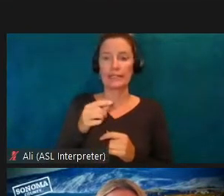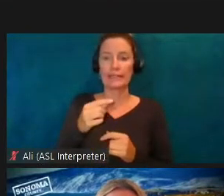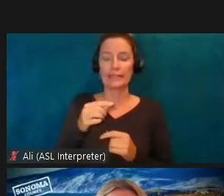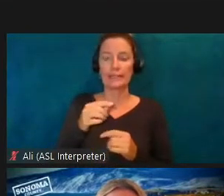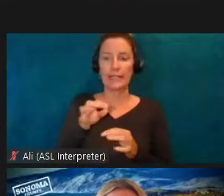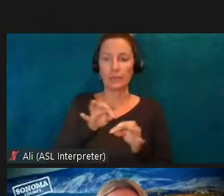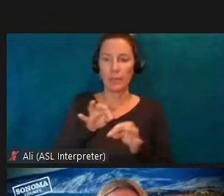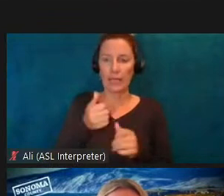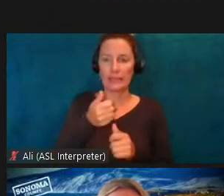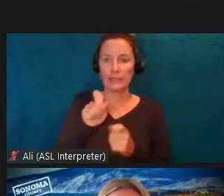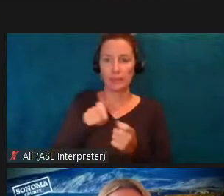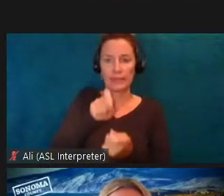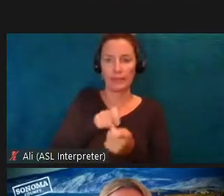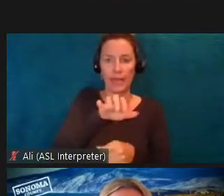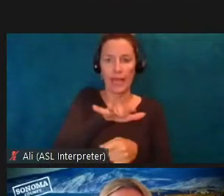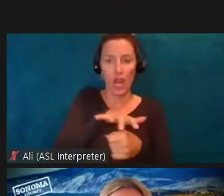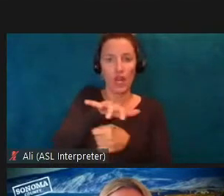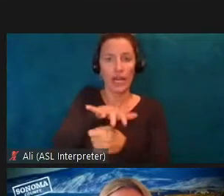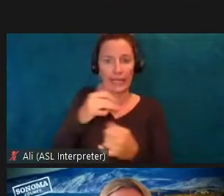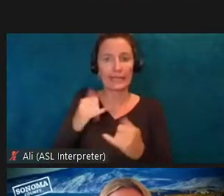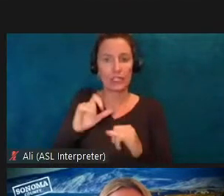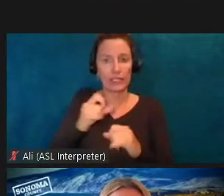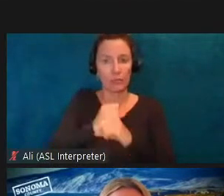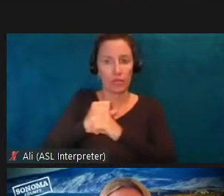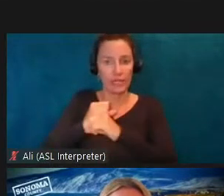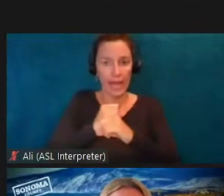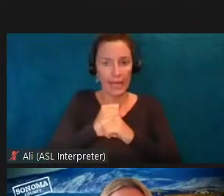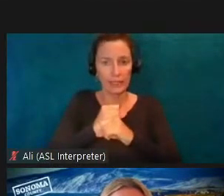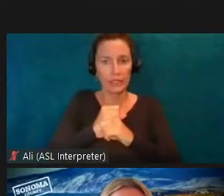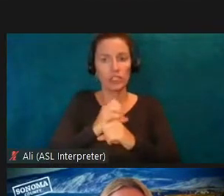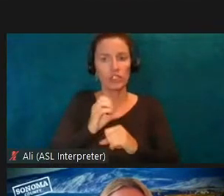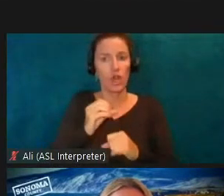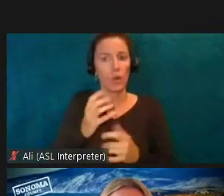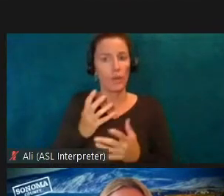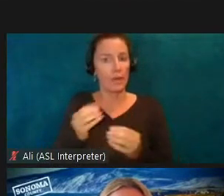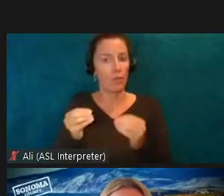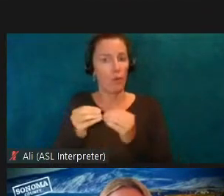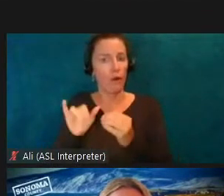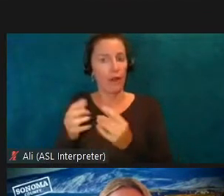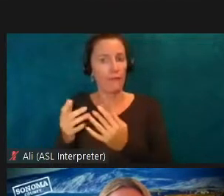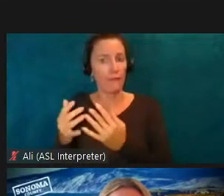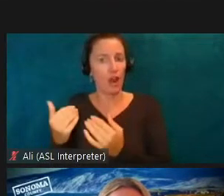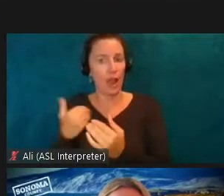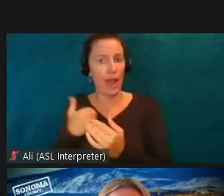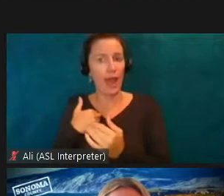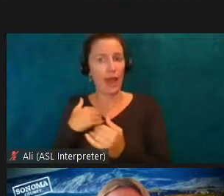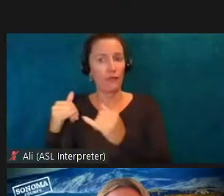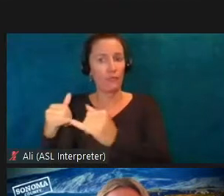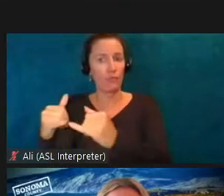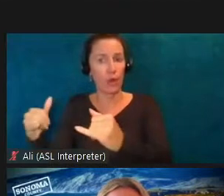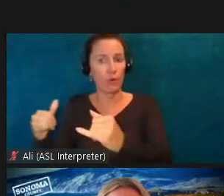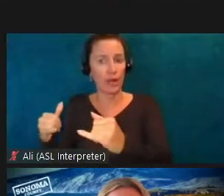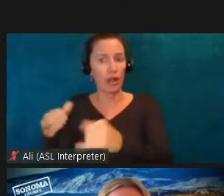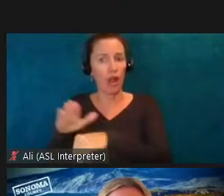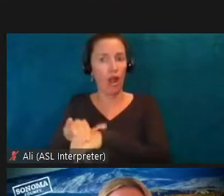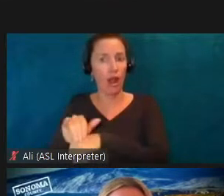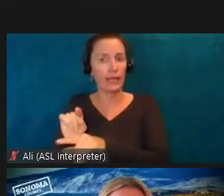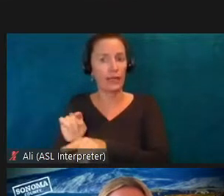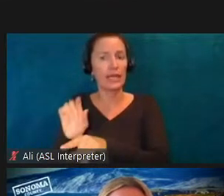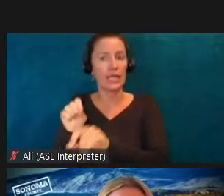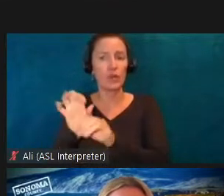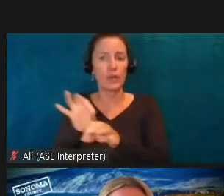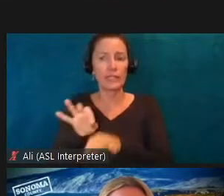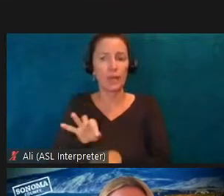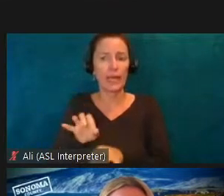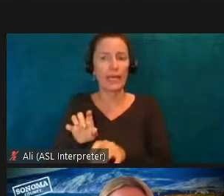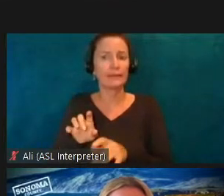sounds like there's significantly more of the fire that has perimeter line on it. And I'm wondering if you could sort of talk about the difference there and sort of